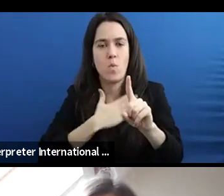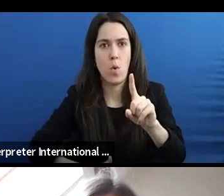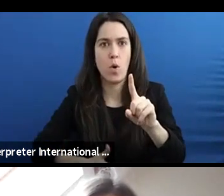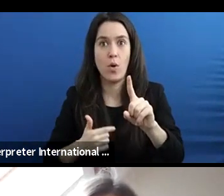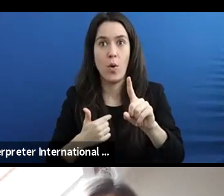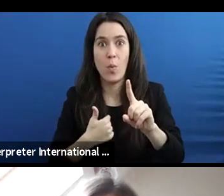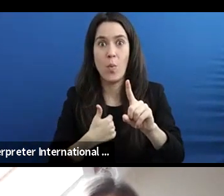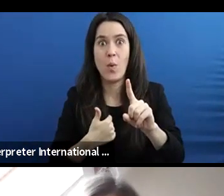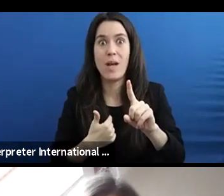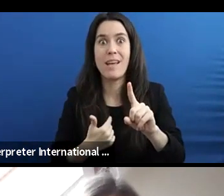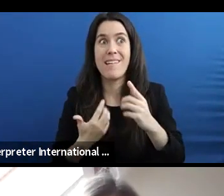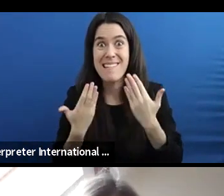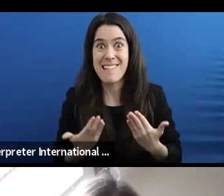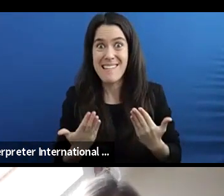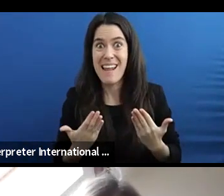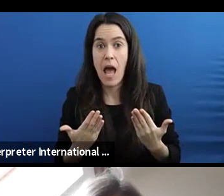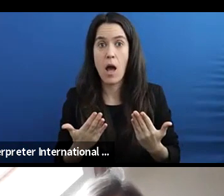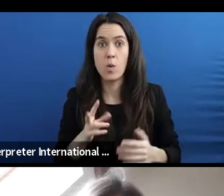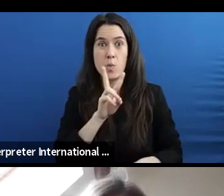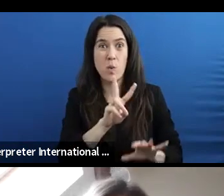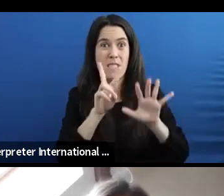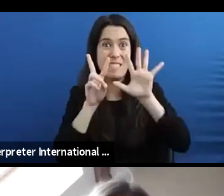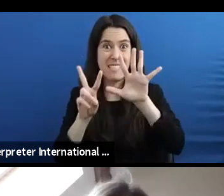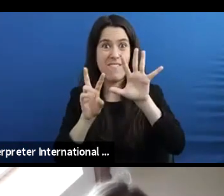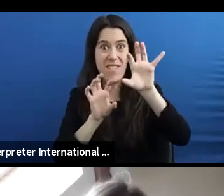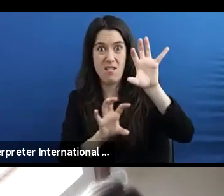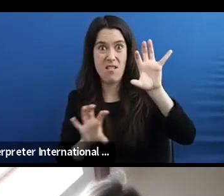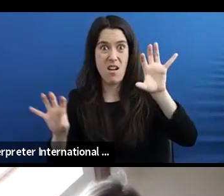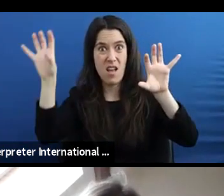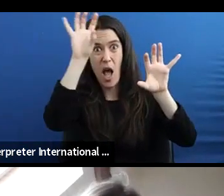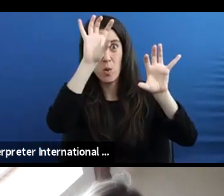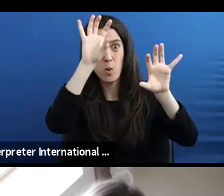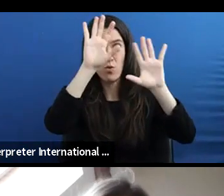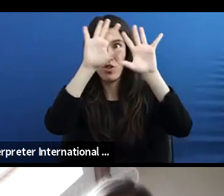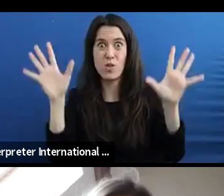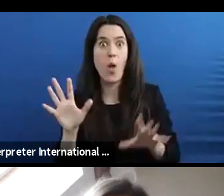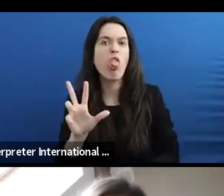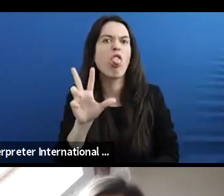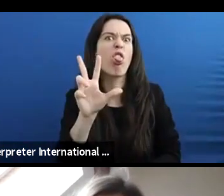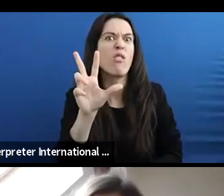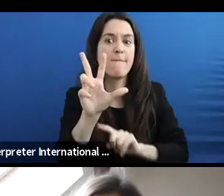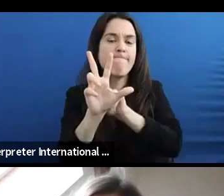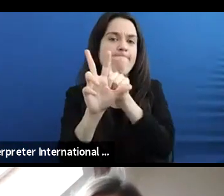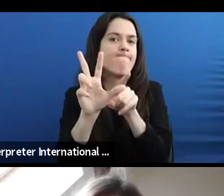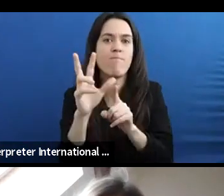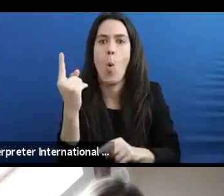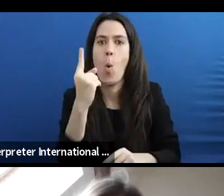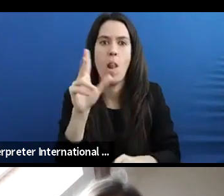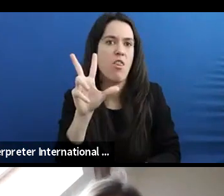three countries on 27 member states have presented